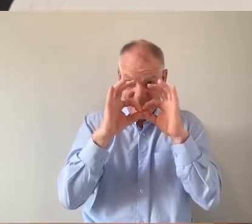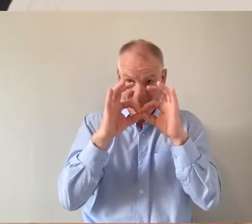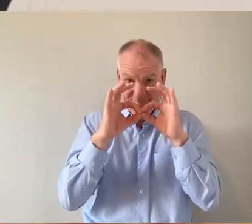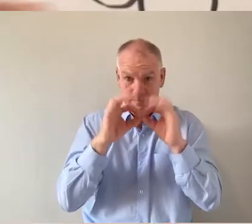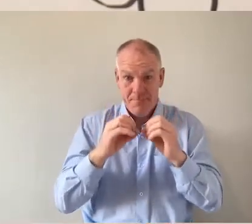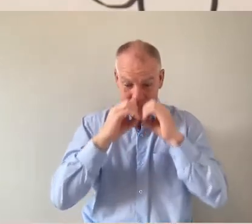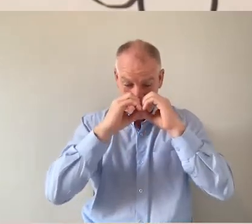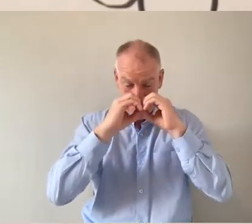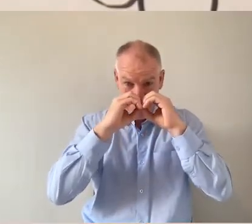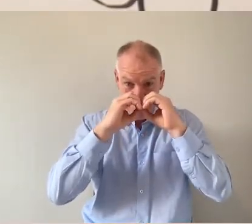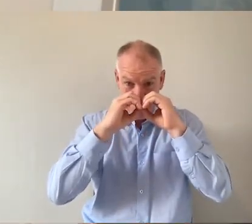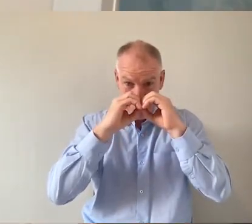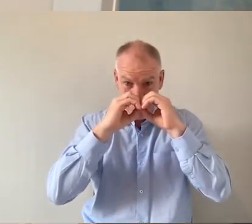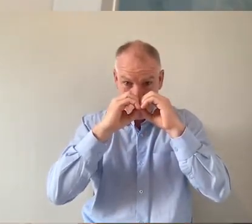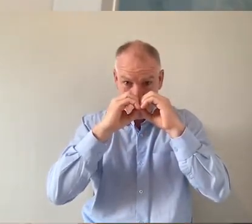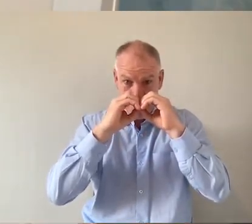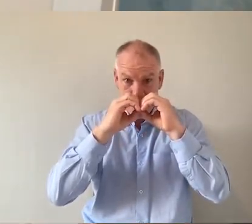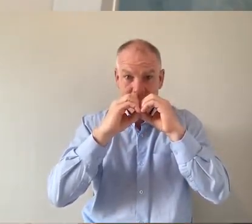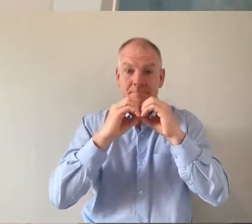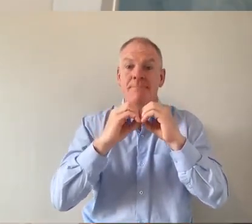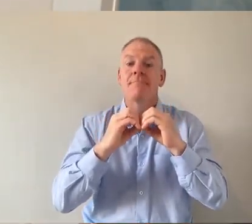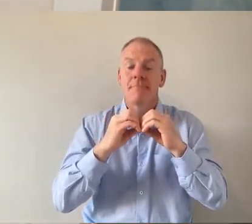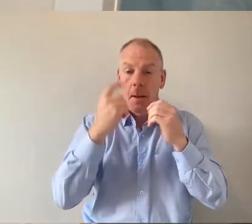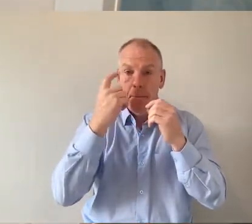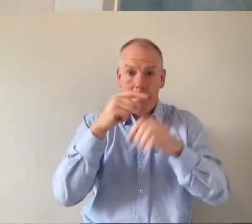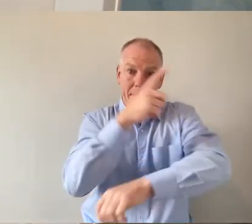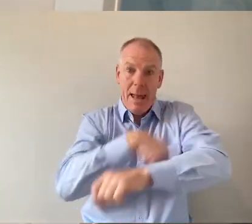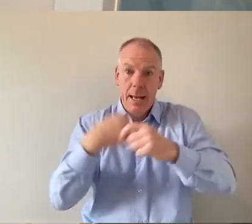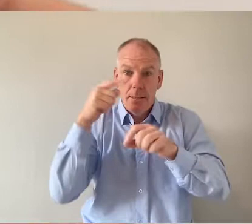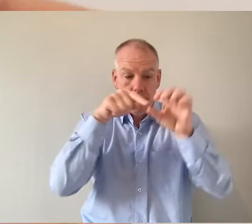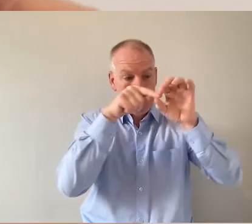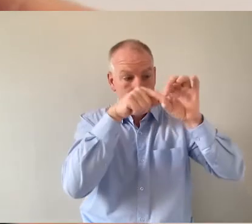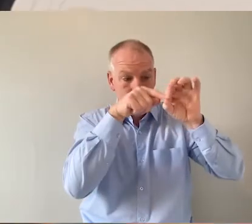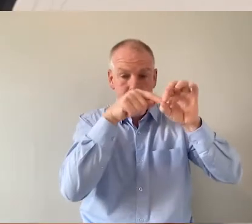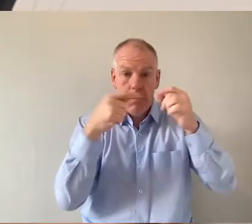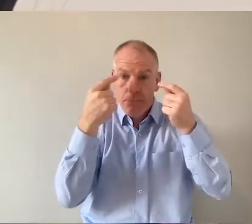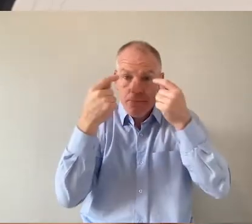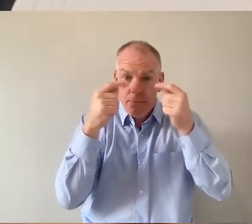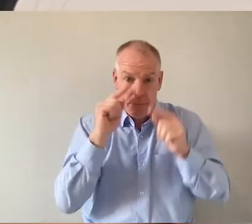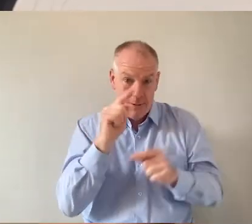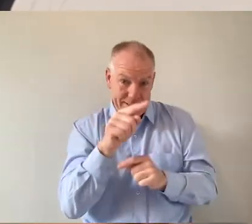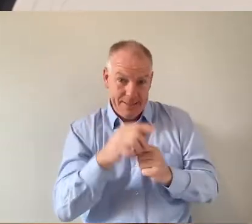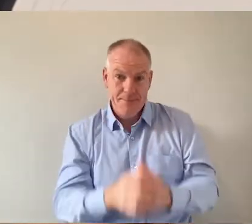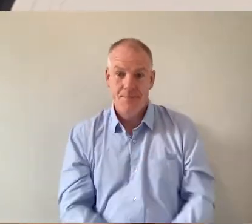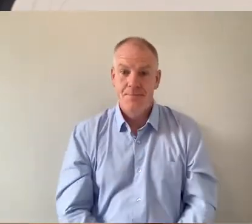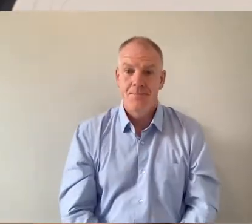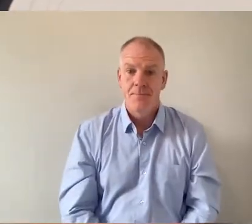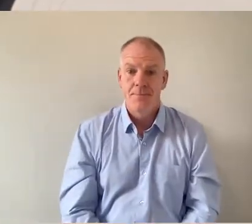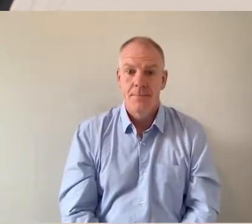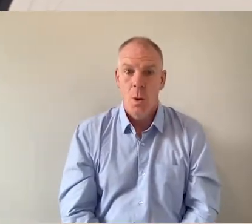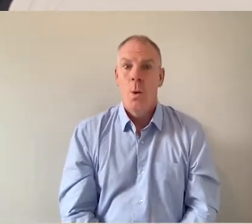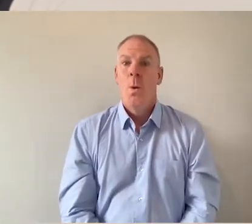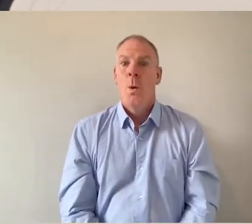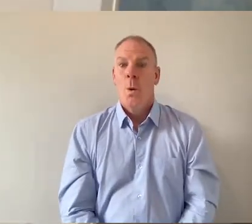that. And then we'll do the little black pupil. So we do a little black pupil in there, and another little circle in there for another little